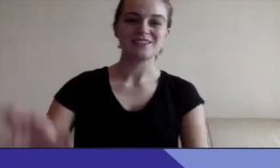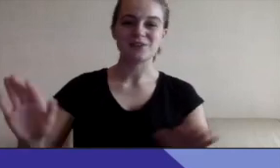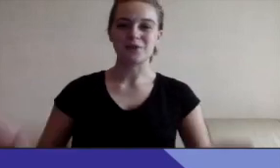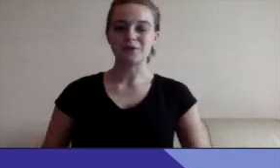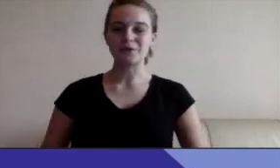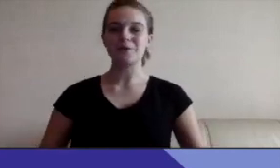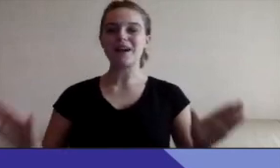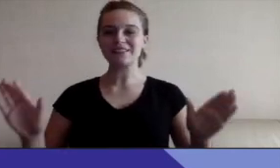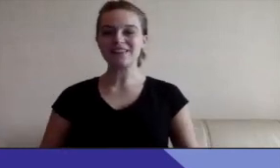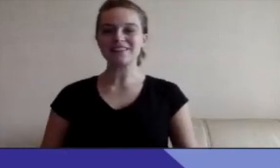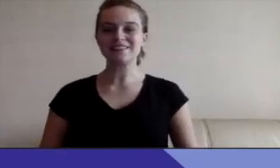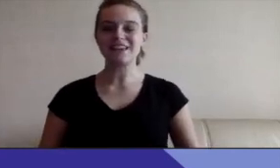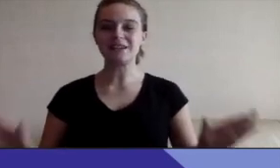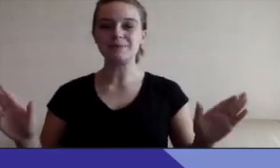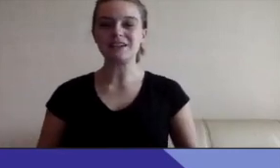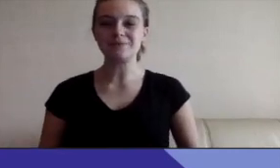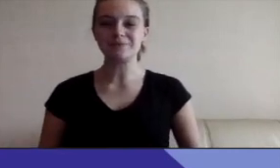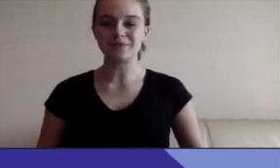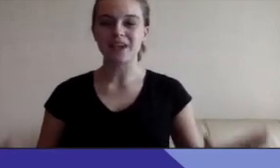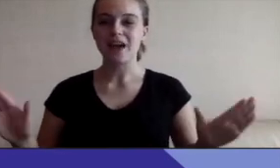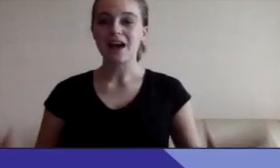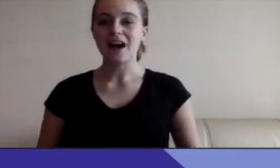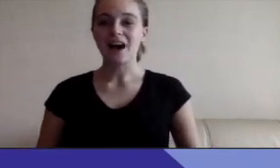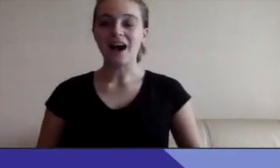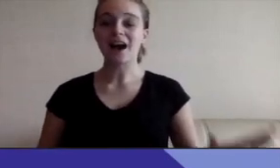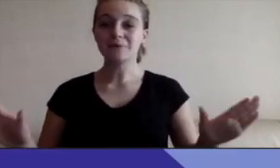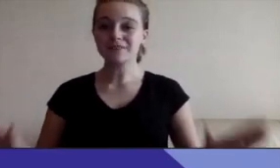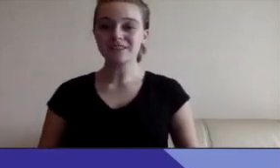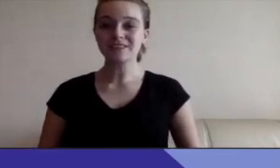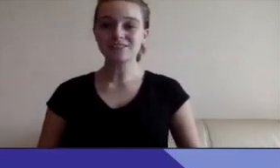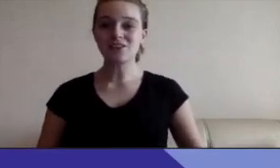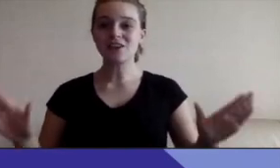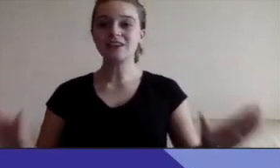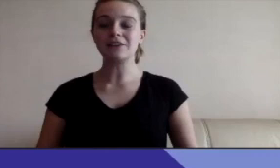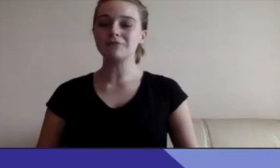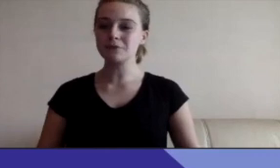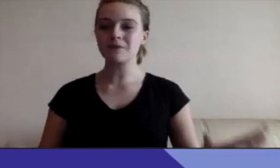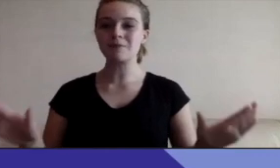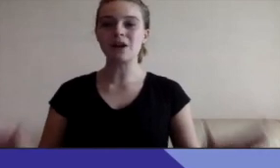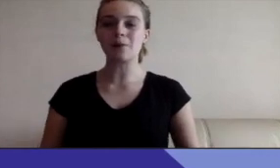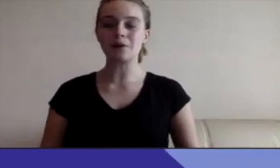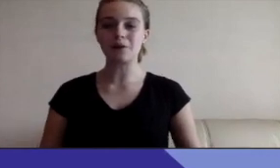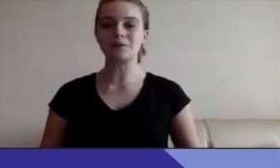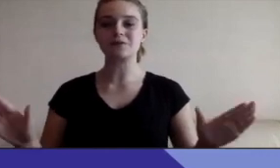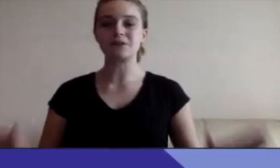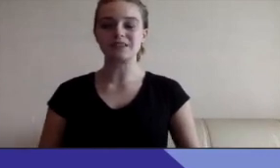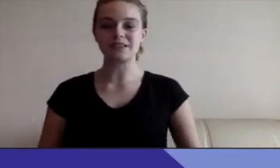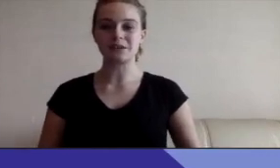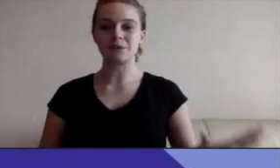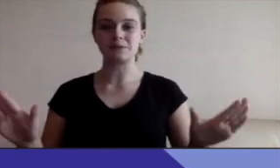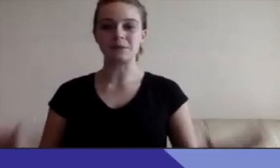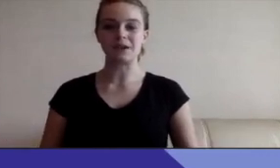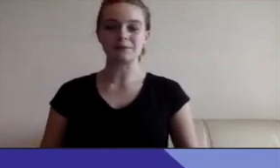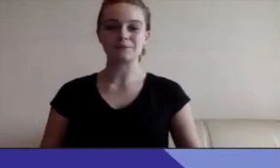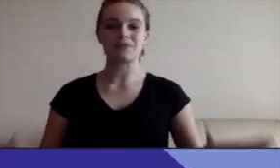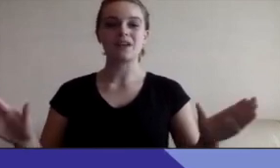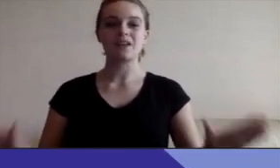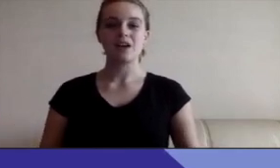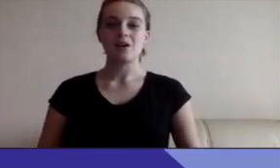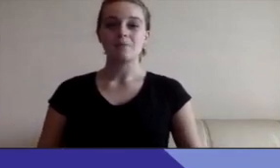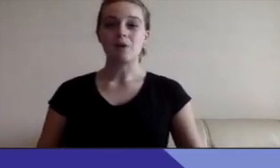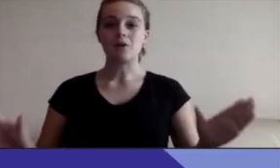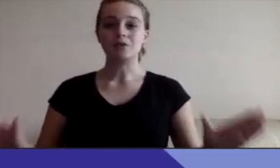So go back to that steady beat. I will sing the song. If you remember how it goes, you can sing with me.